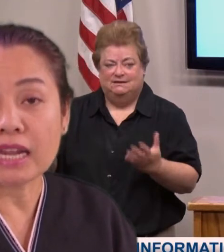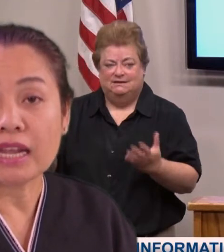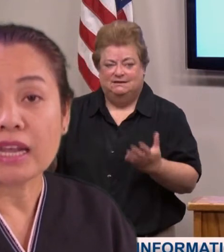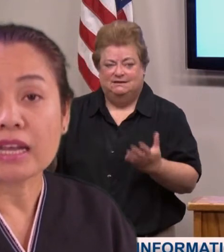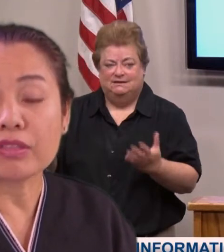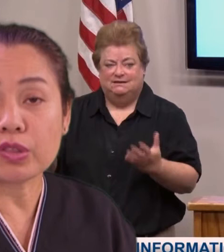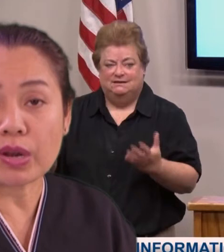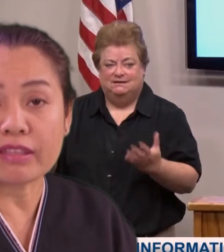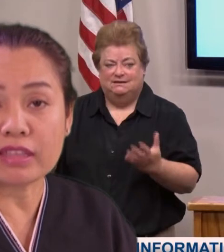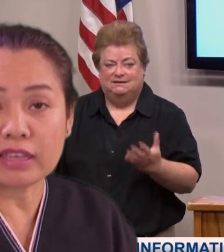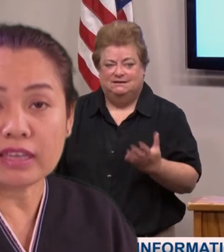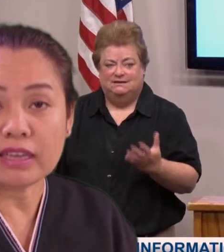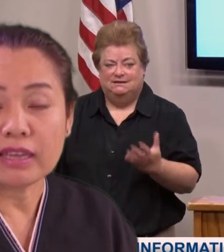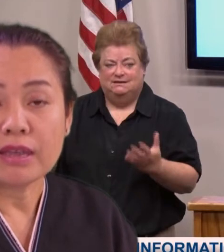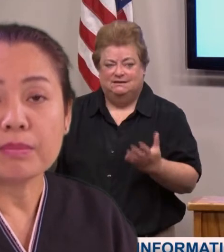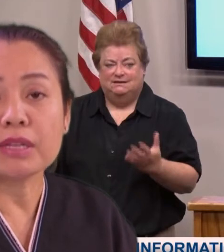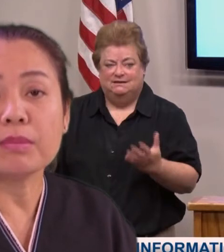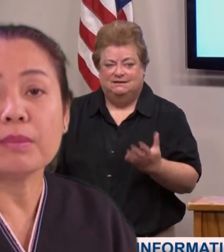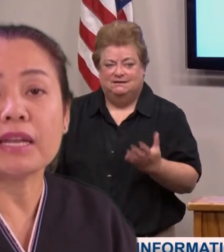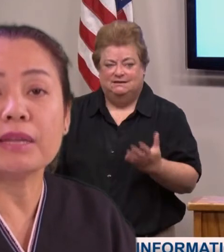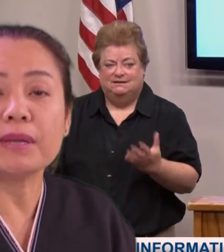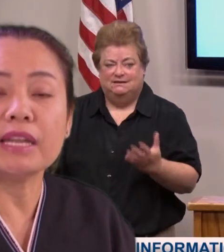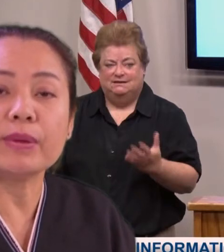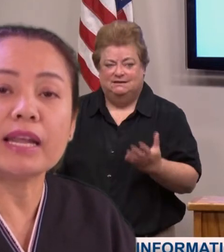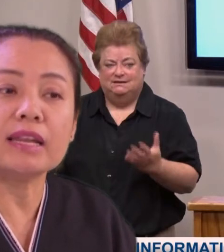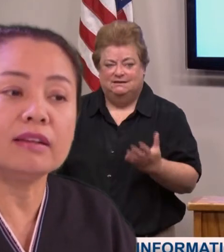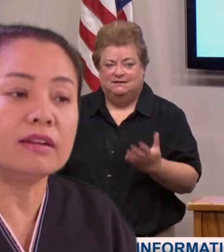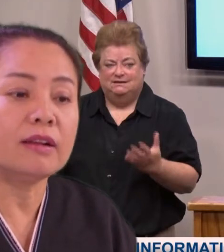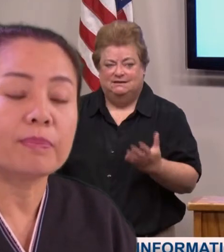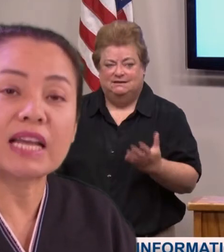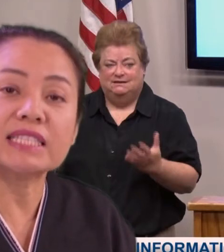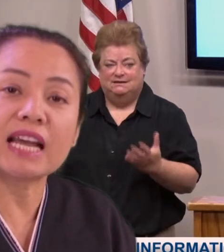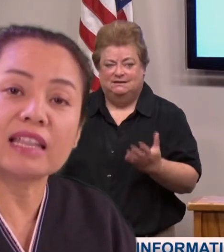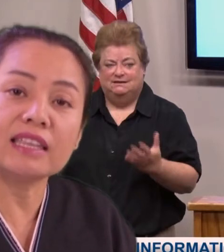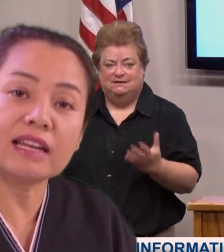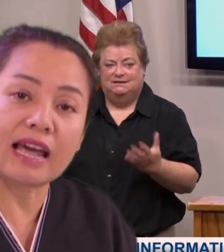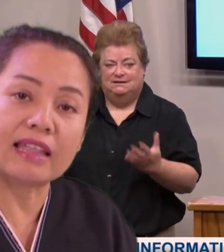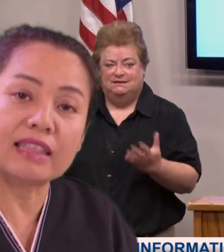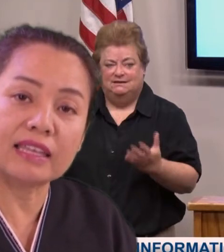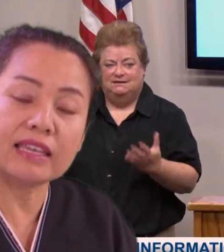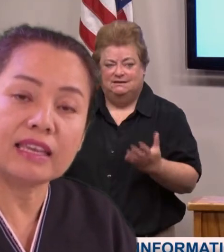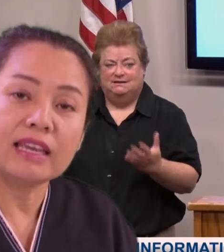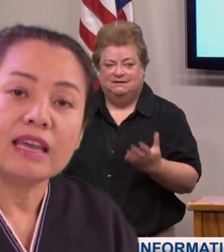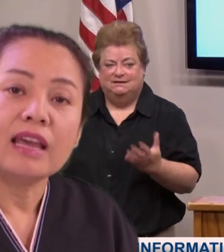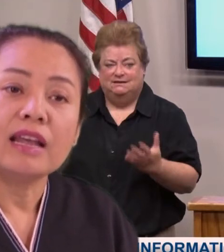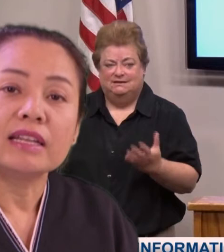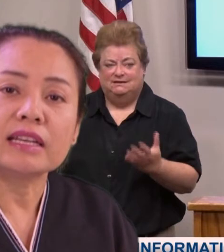we it a sustainable strategy. We want make it a sustainable